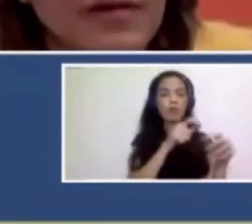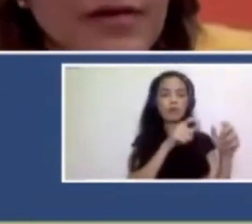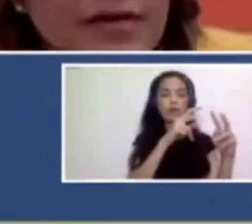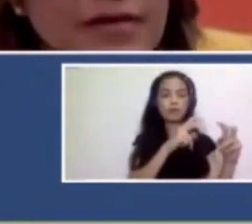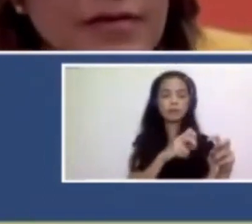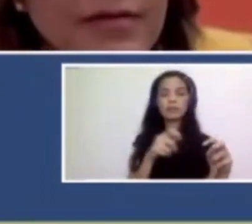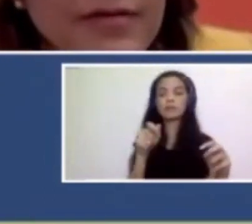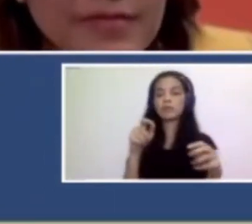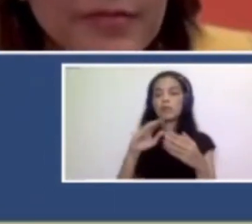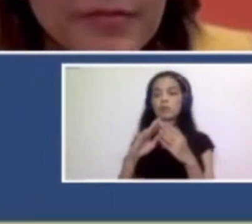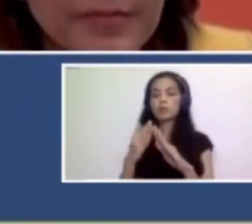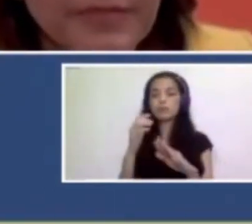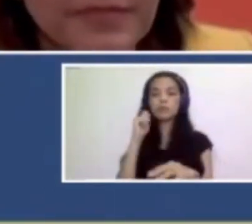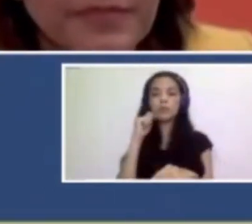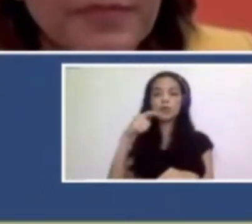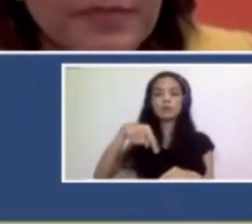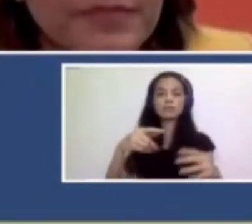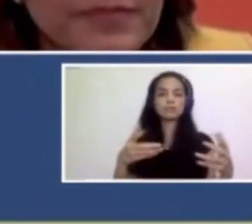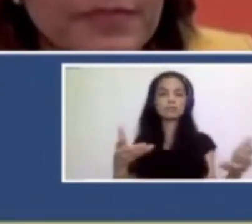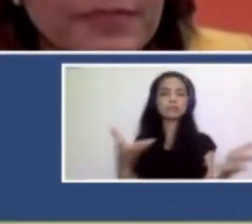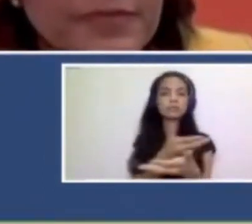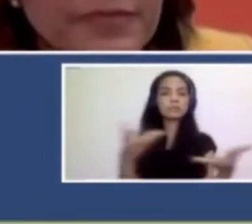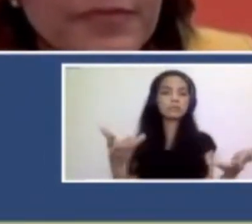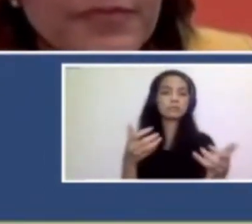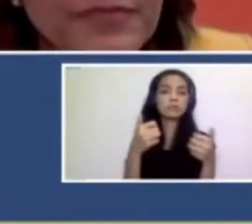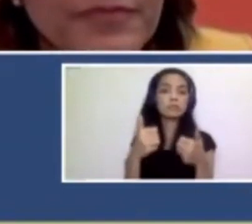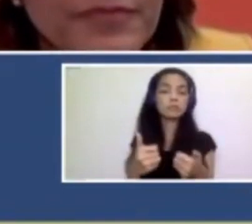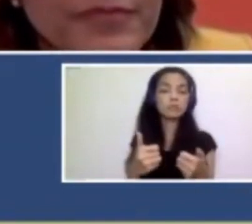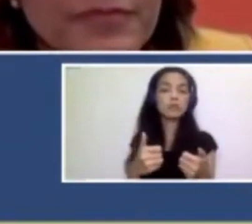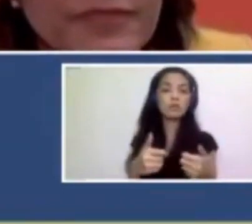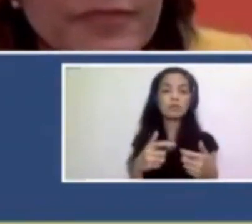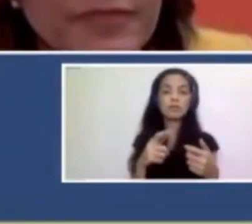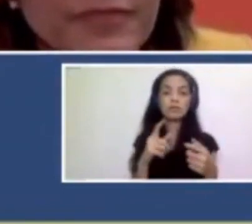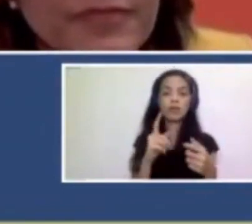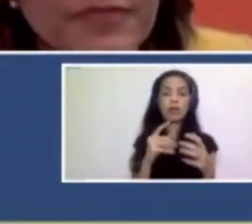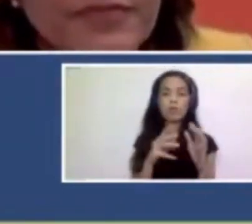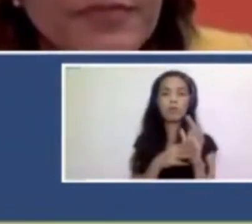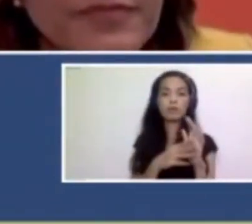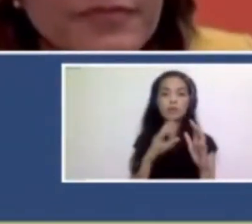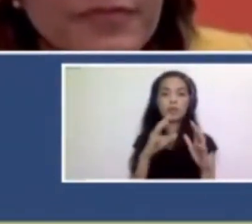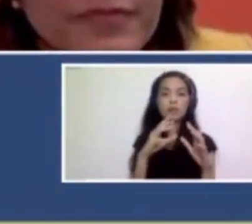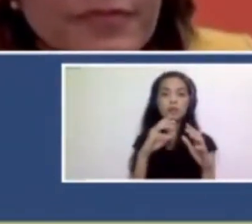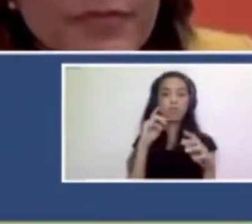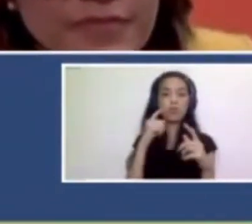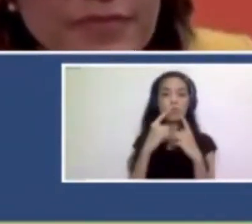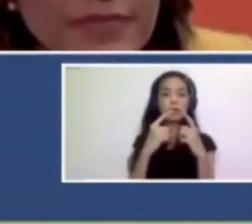women communities? So how could you reduce the gap of communication between these 2